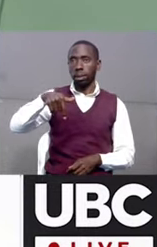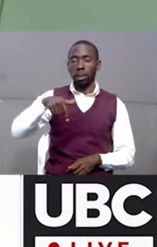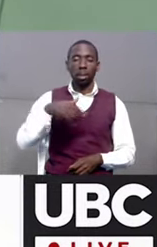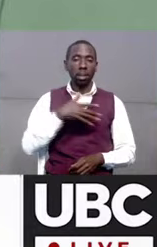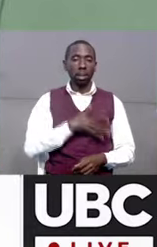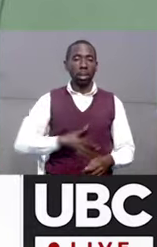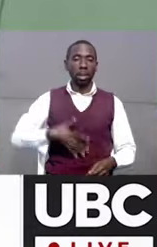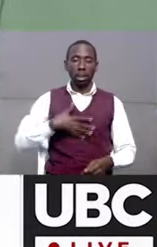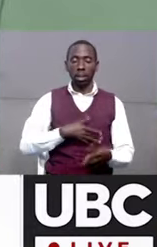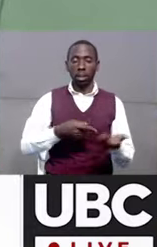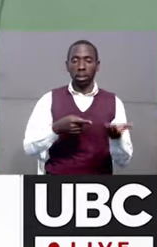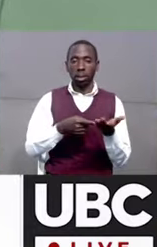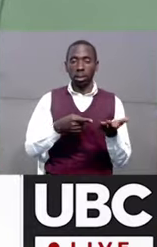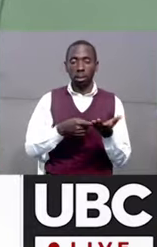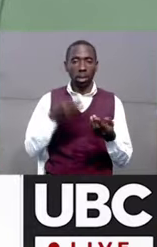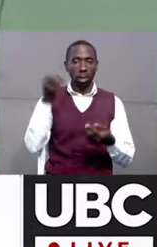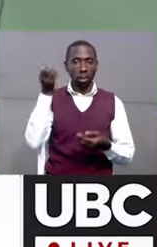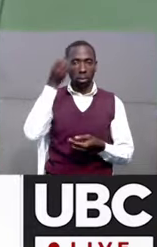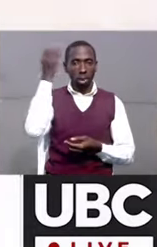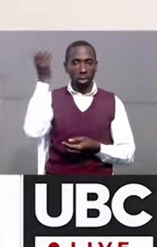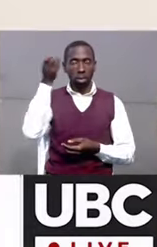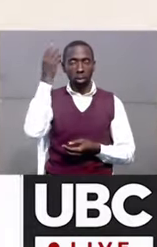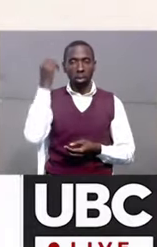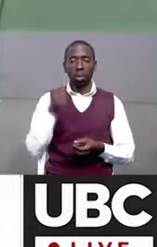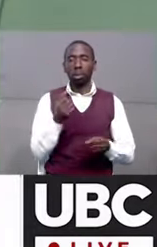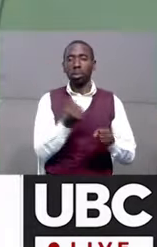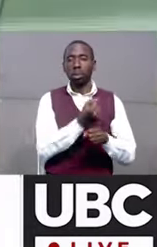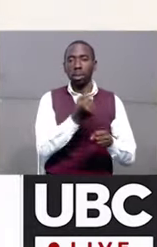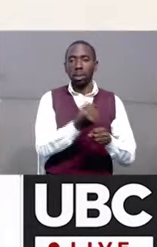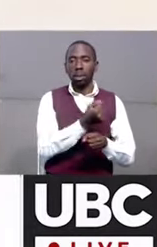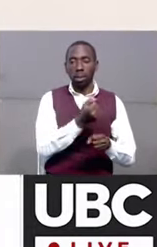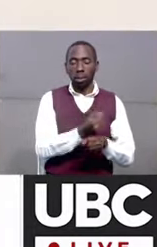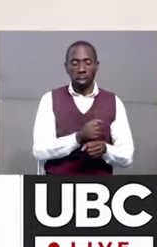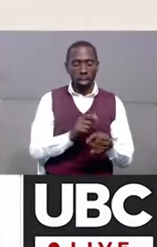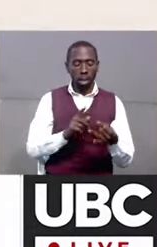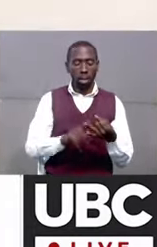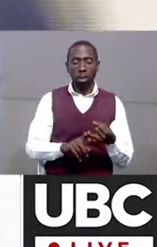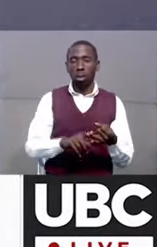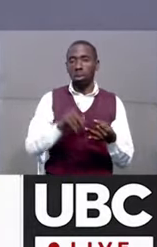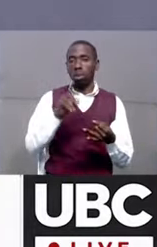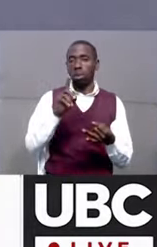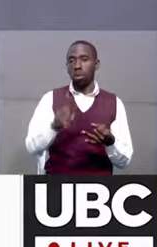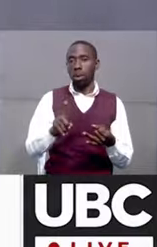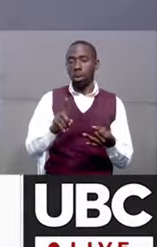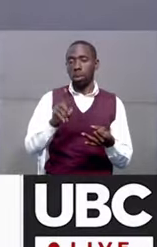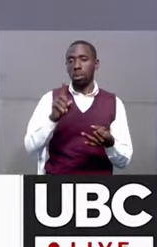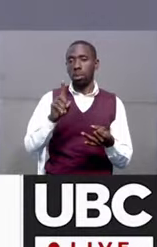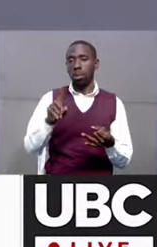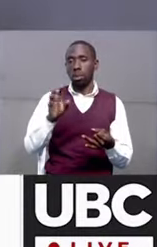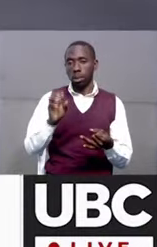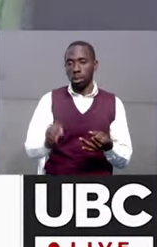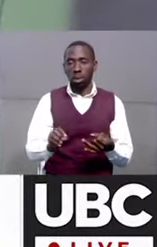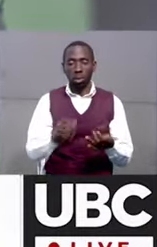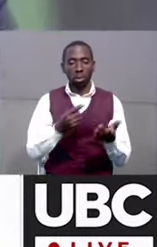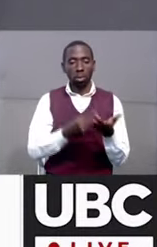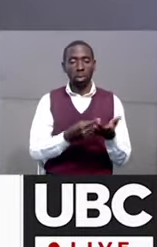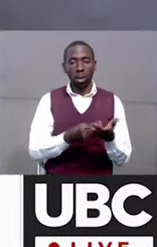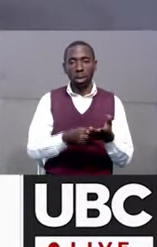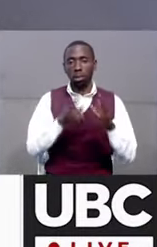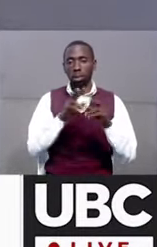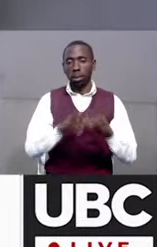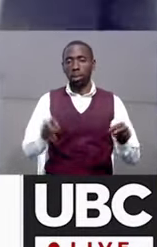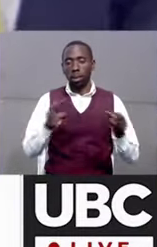Science, Technology, Innovation Secretariat. Vote 110, Uganda Industrial Research Institute. I beg to